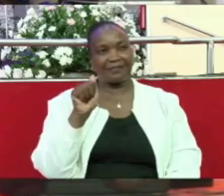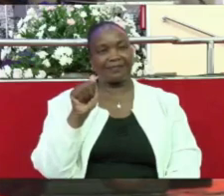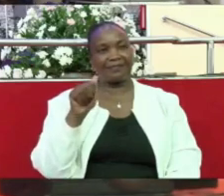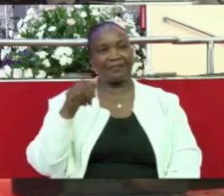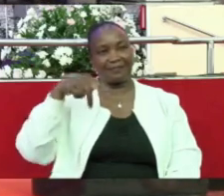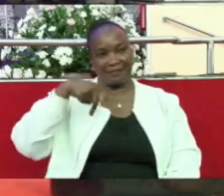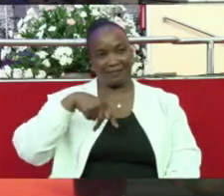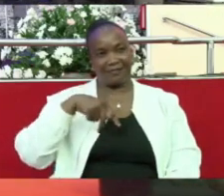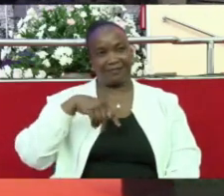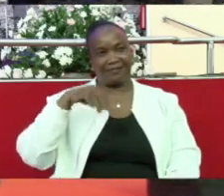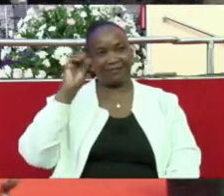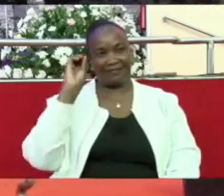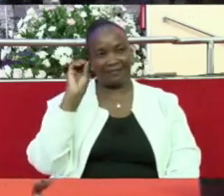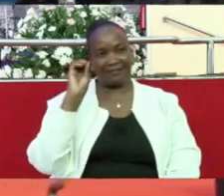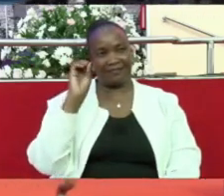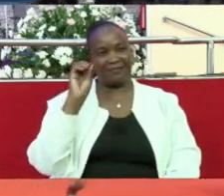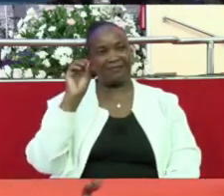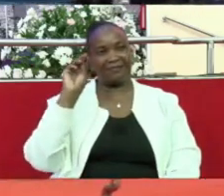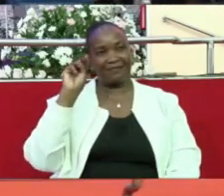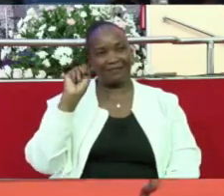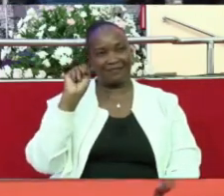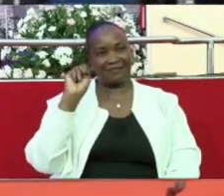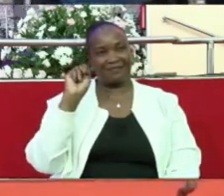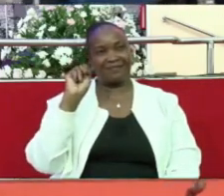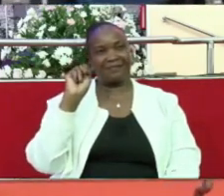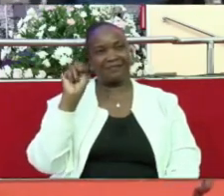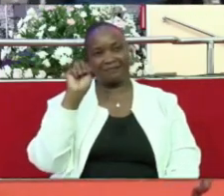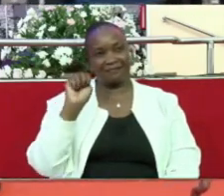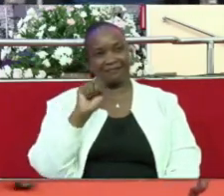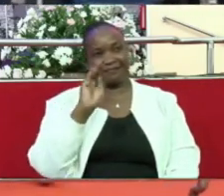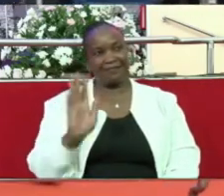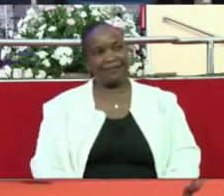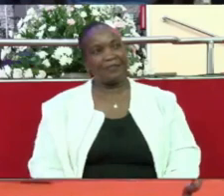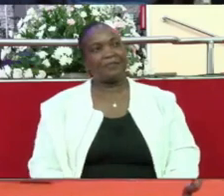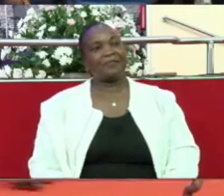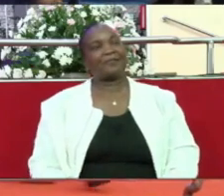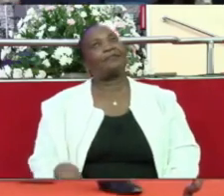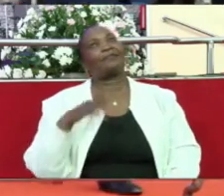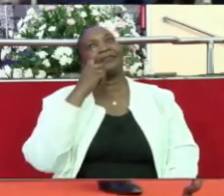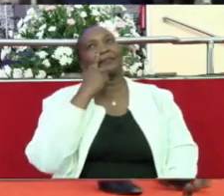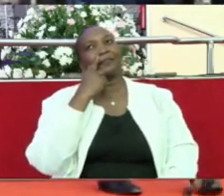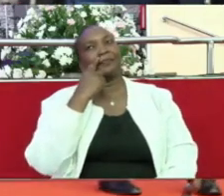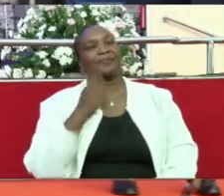Maybe if you're in Gaza today, you would see how armed the Israelite armies are armed.